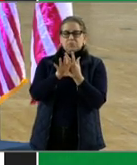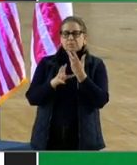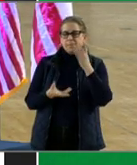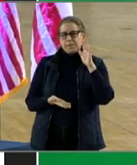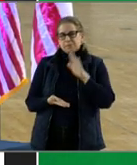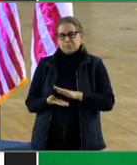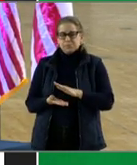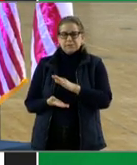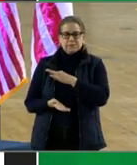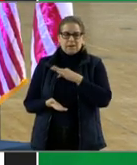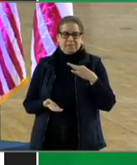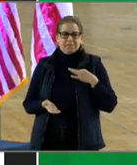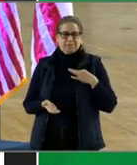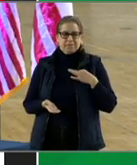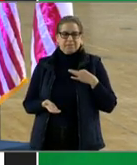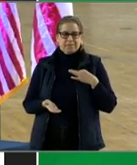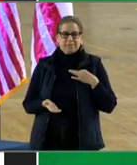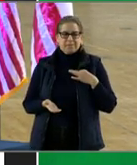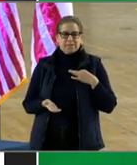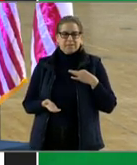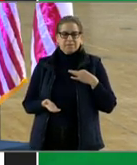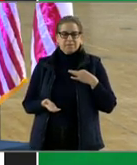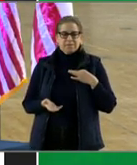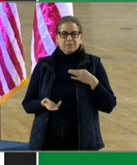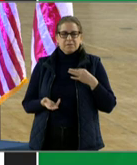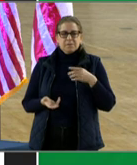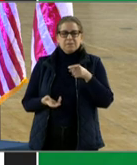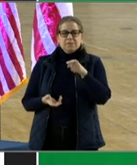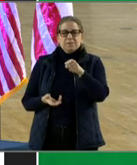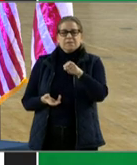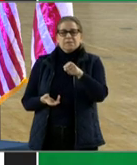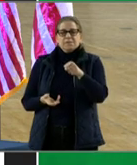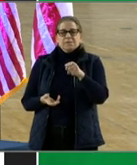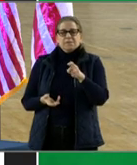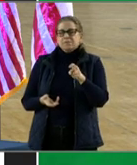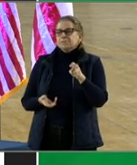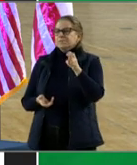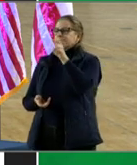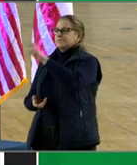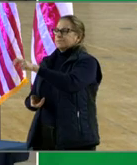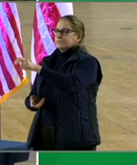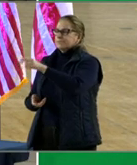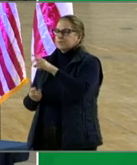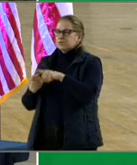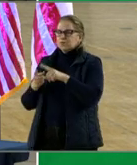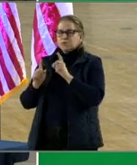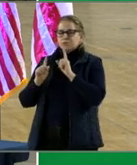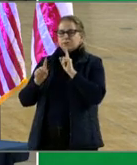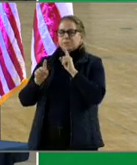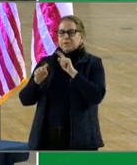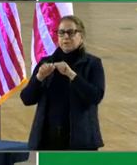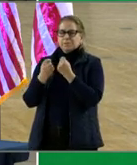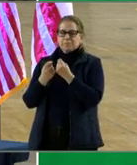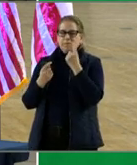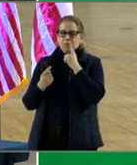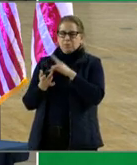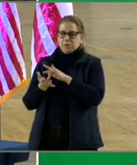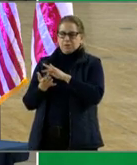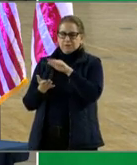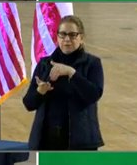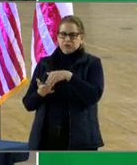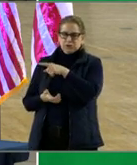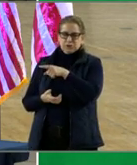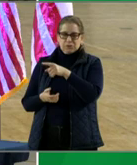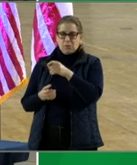members of our response efforts for our medical surge needs? Thank you. Councilmember Silverman had